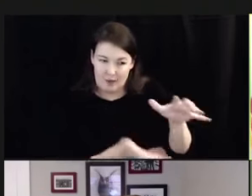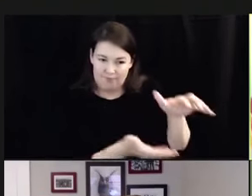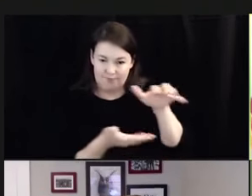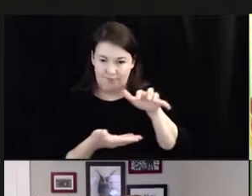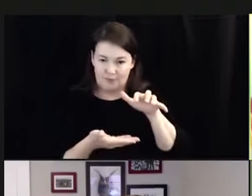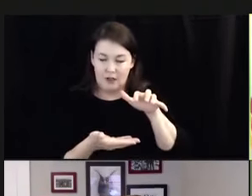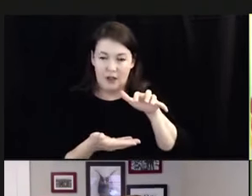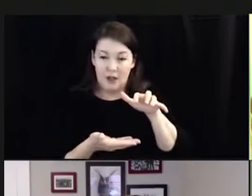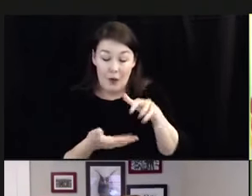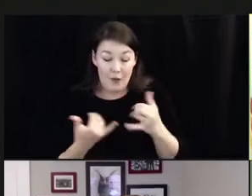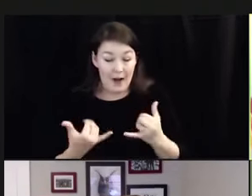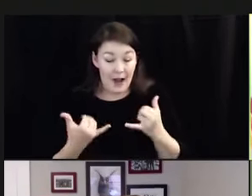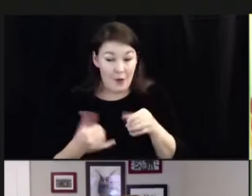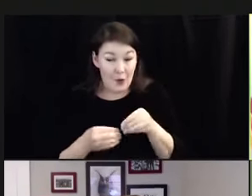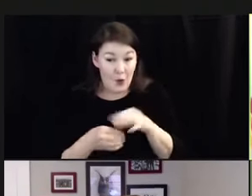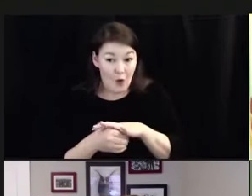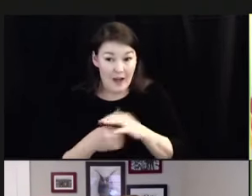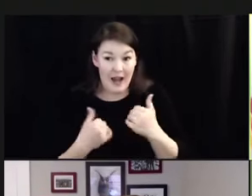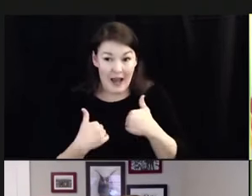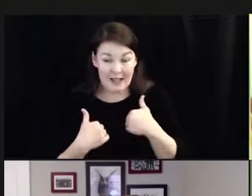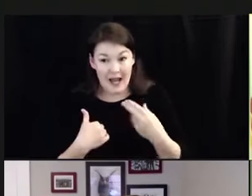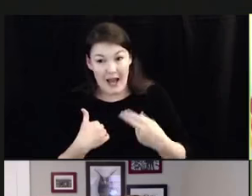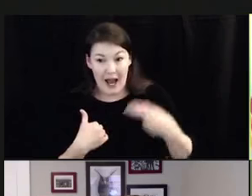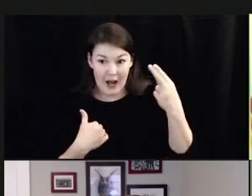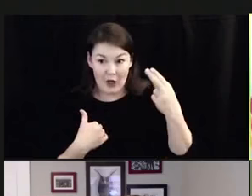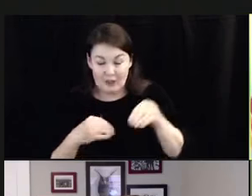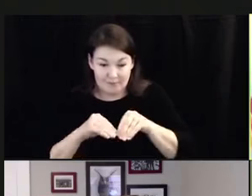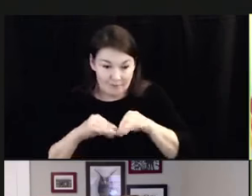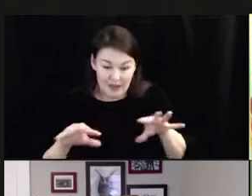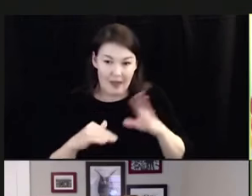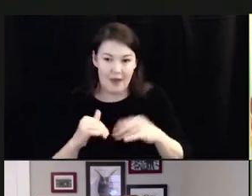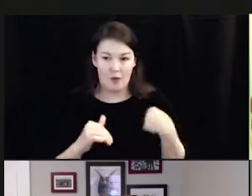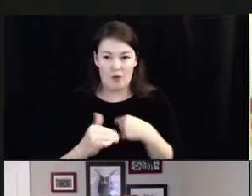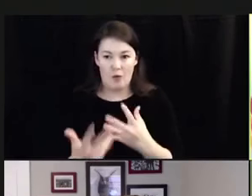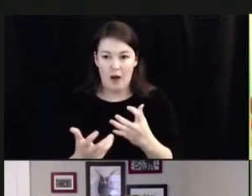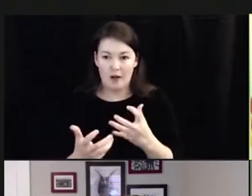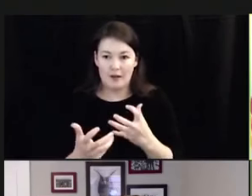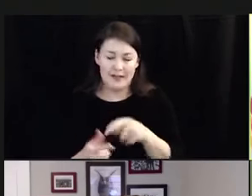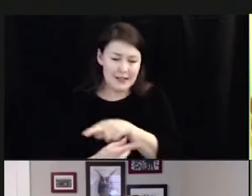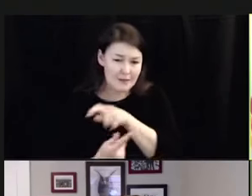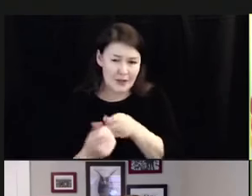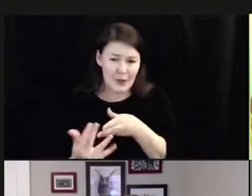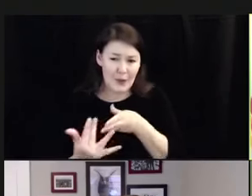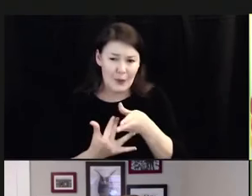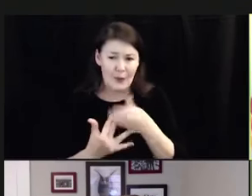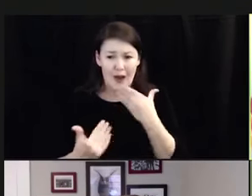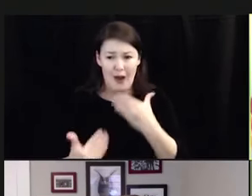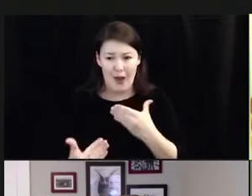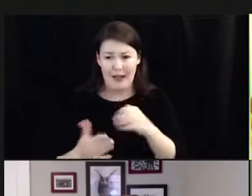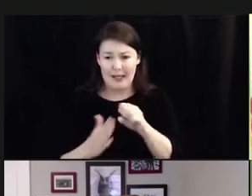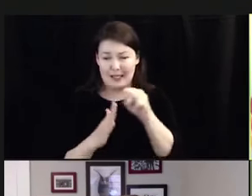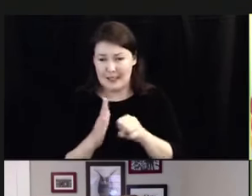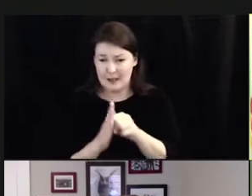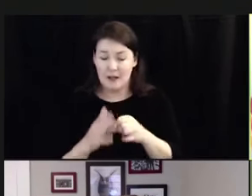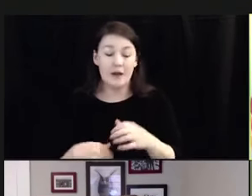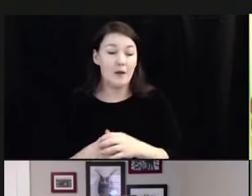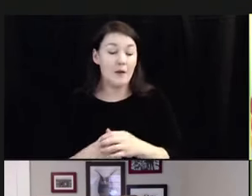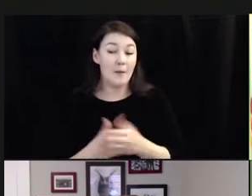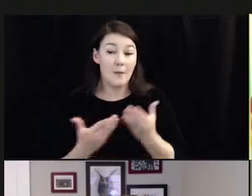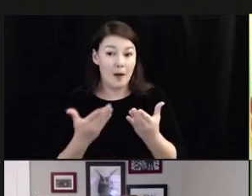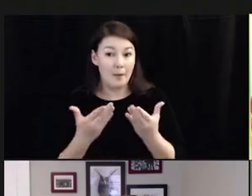COVID it has a higher prevalence than we would have liked, obviously through the holiday season. It's possible that there could be additional